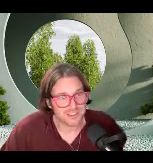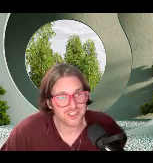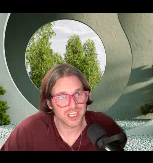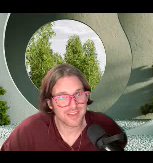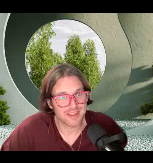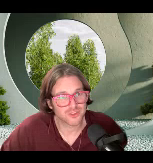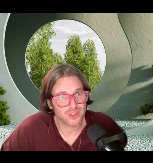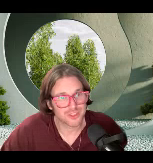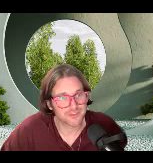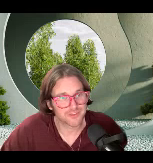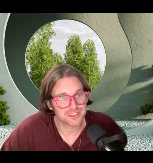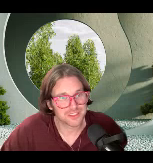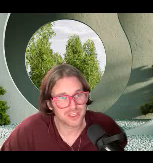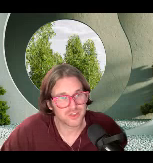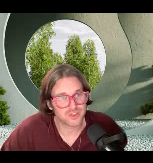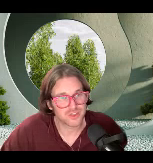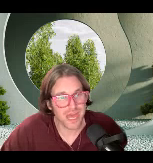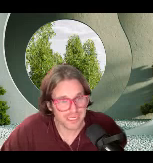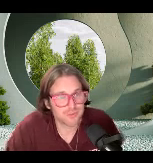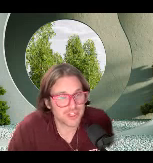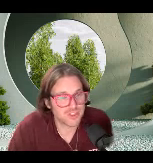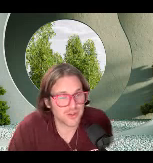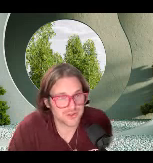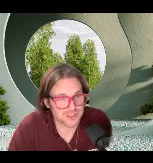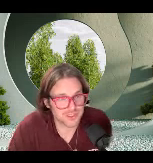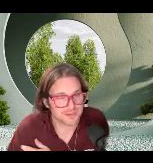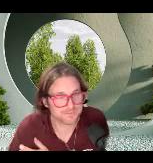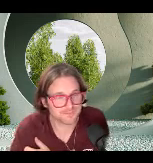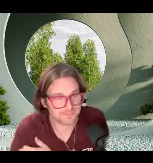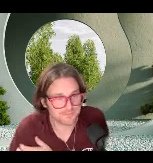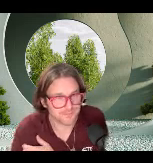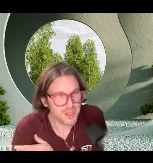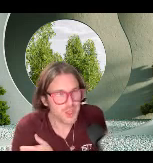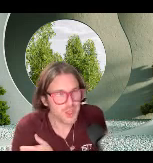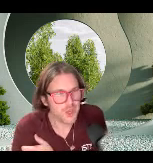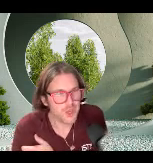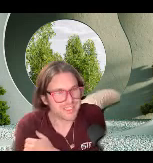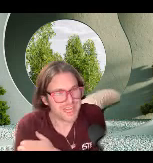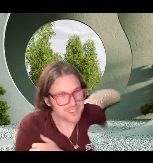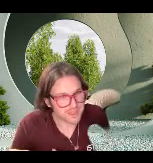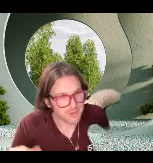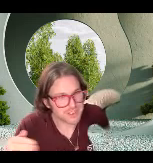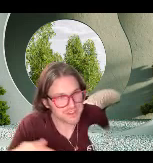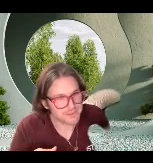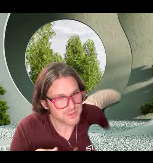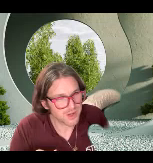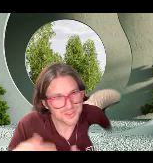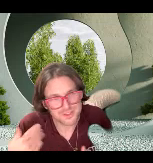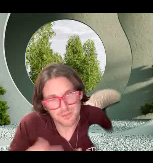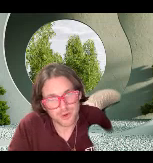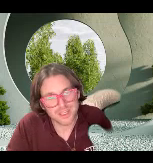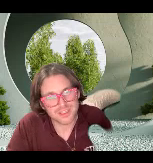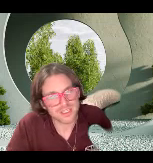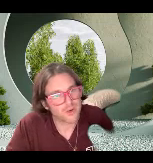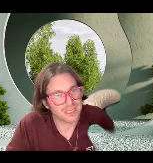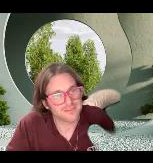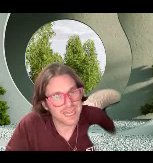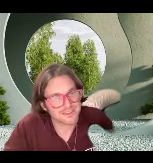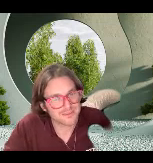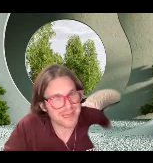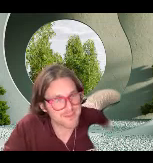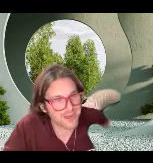coaching conversation and that instructional conversation to kind of bridge those gaps? When we design options for language and symbols, we're also